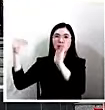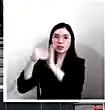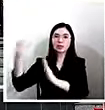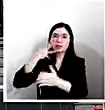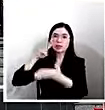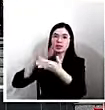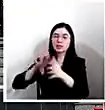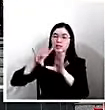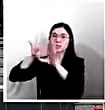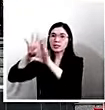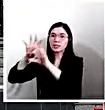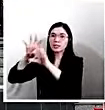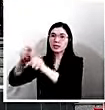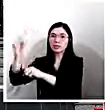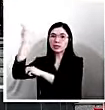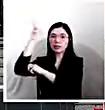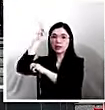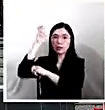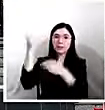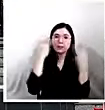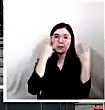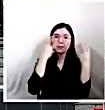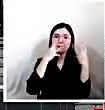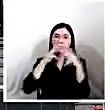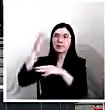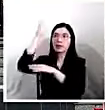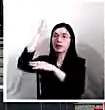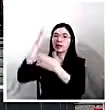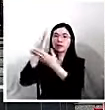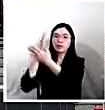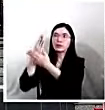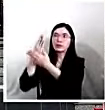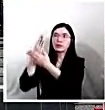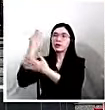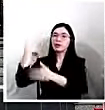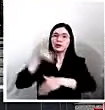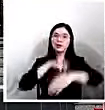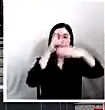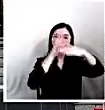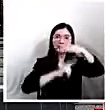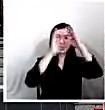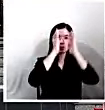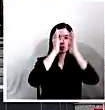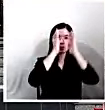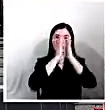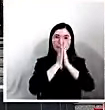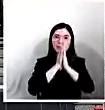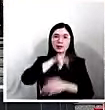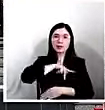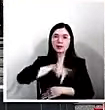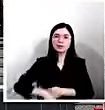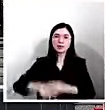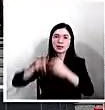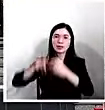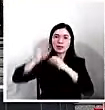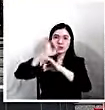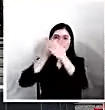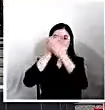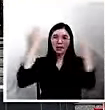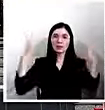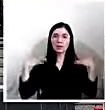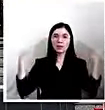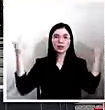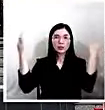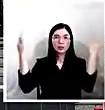and snares of the devil. May God rebuke him, we humbly pray. O Prince of the Heavenly